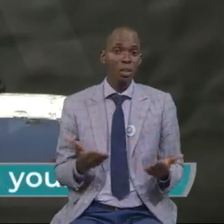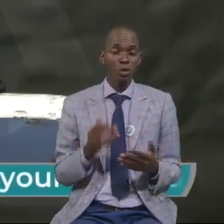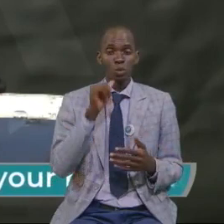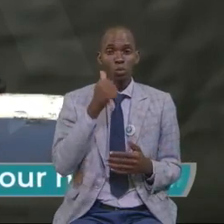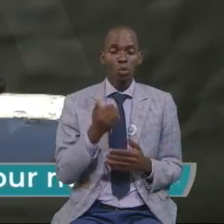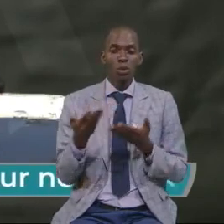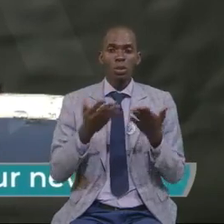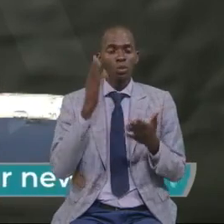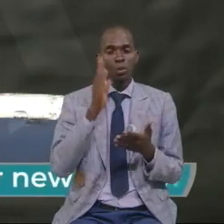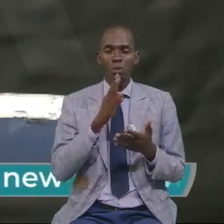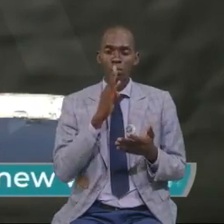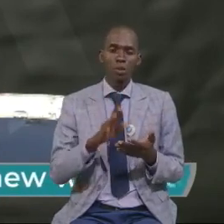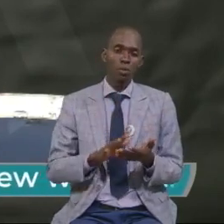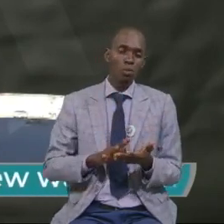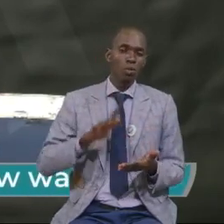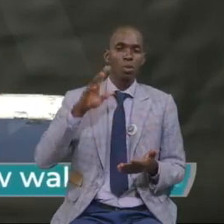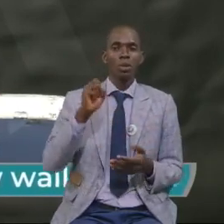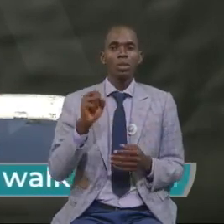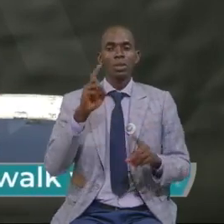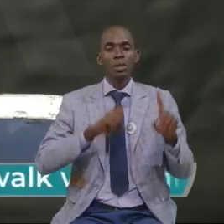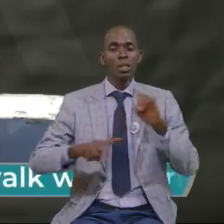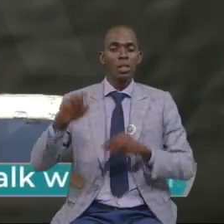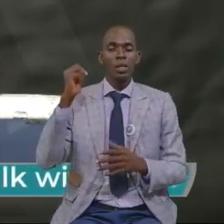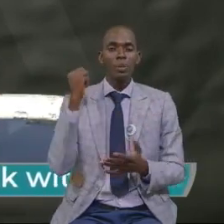glorious. Give me an amen.